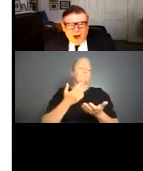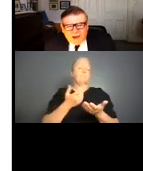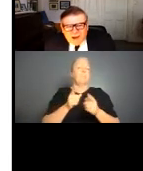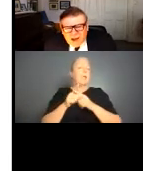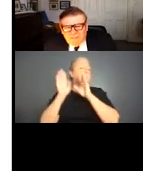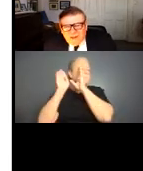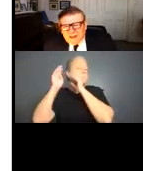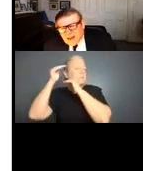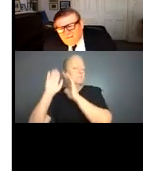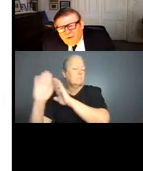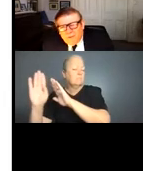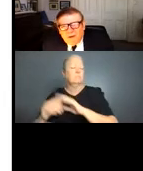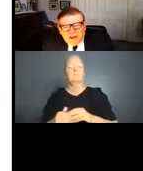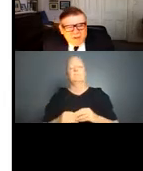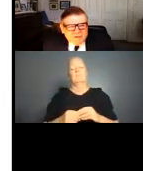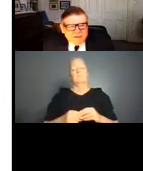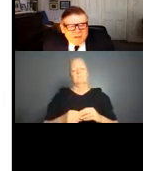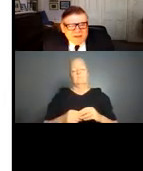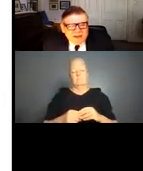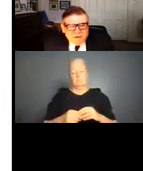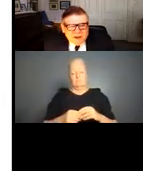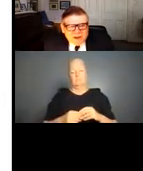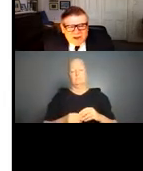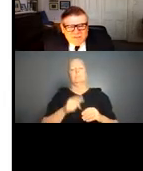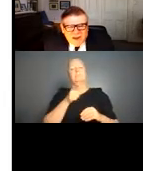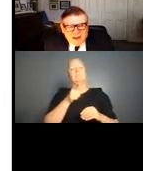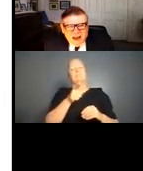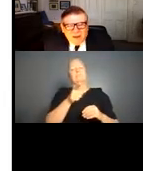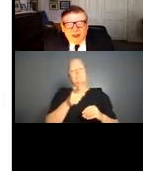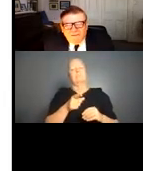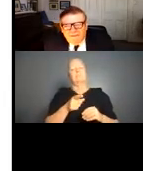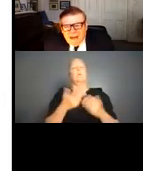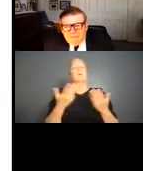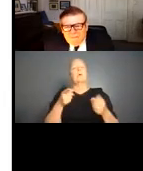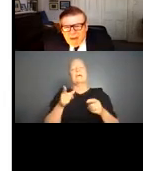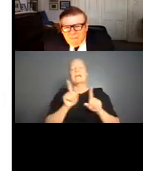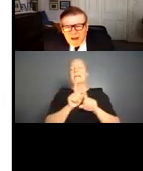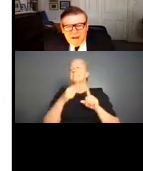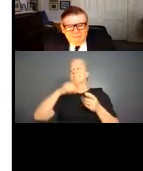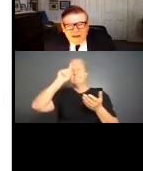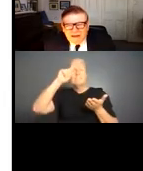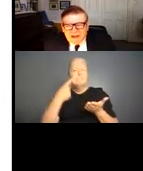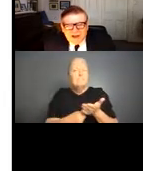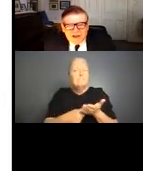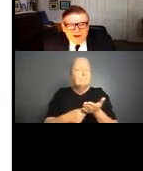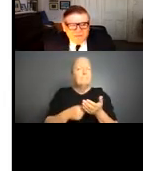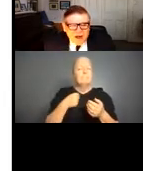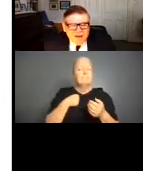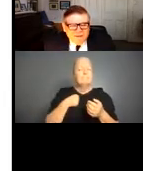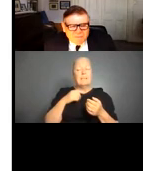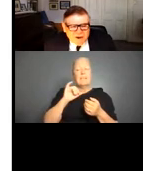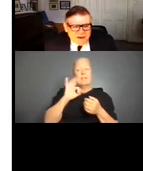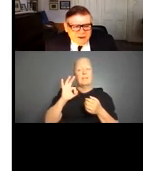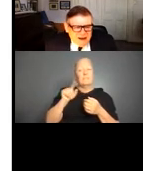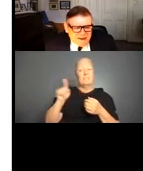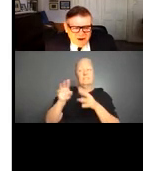Informal guardianship, this is an informal regime of substitute decision-making, i.e. where the family member makes the decision on behalf